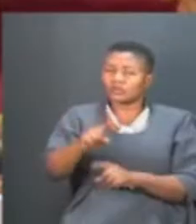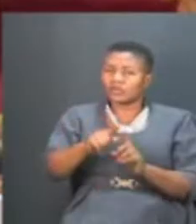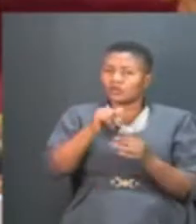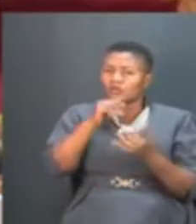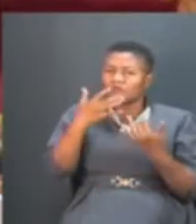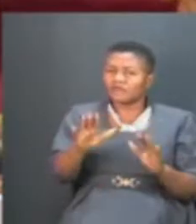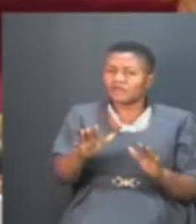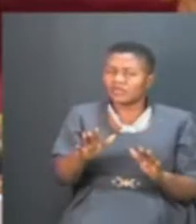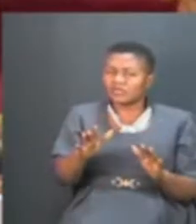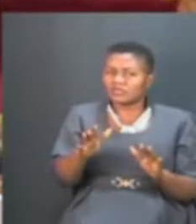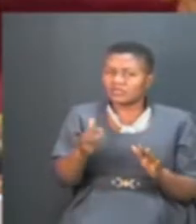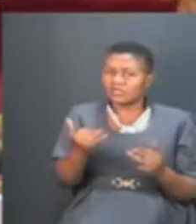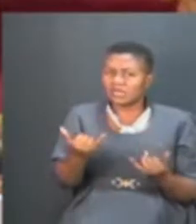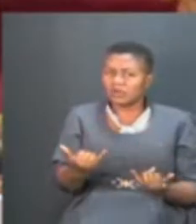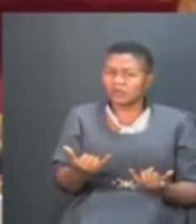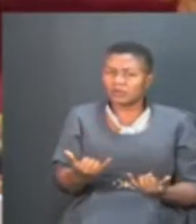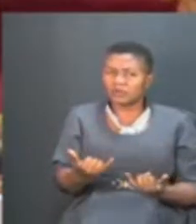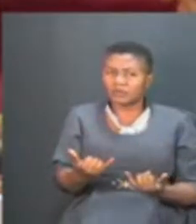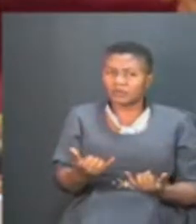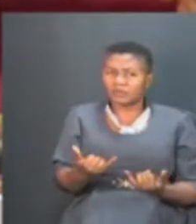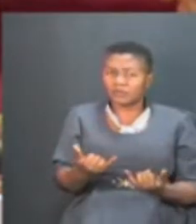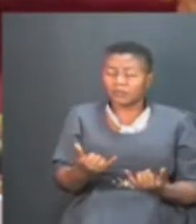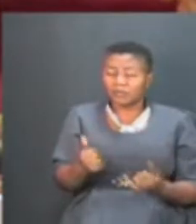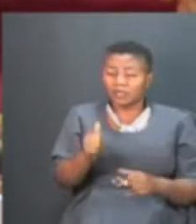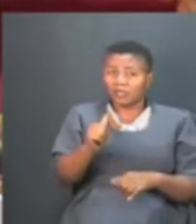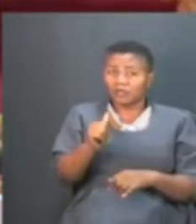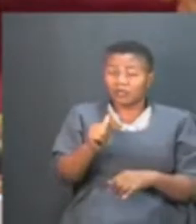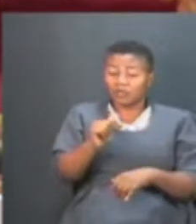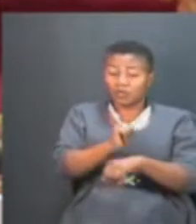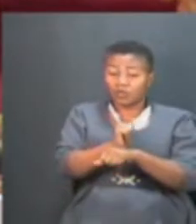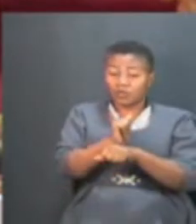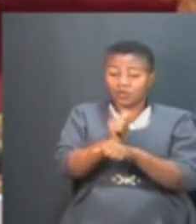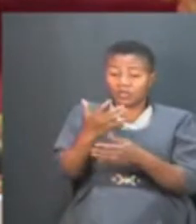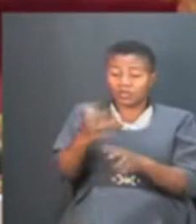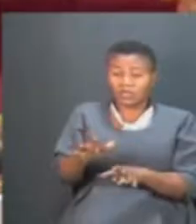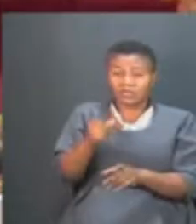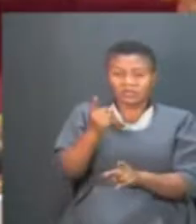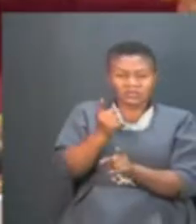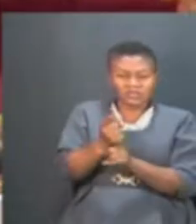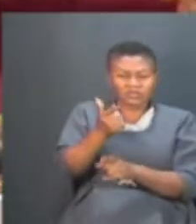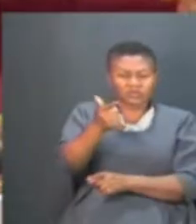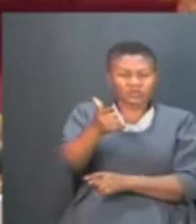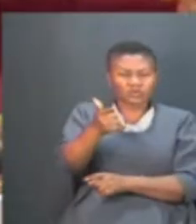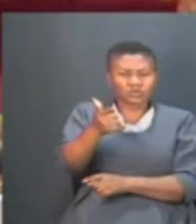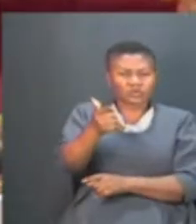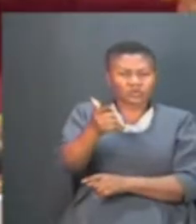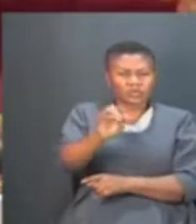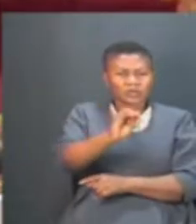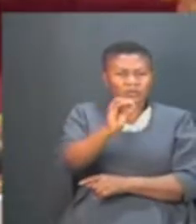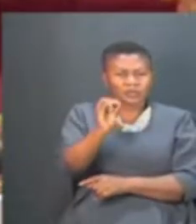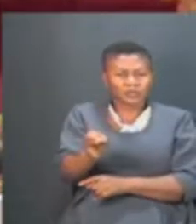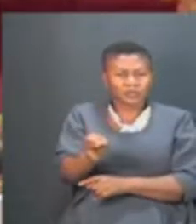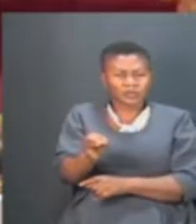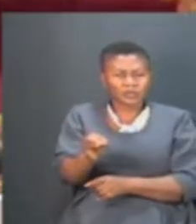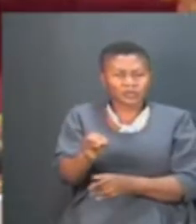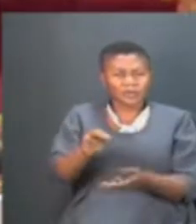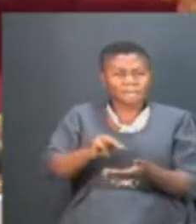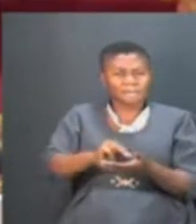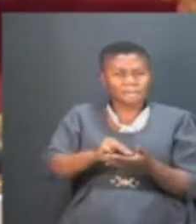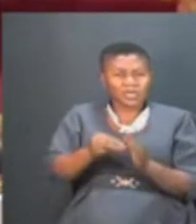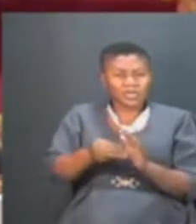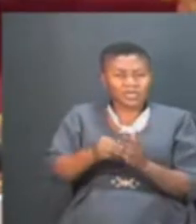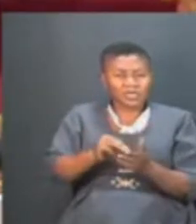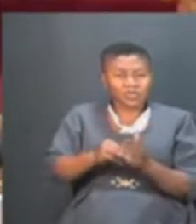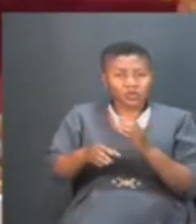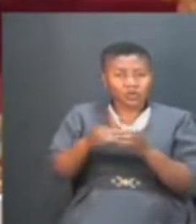the work's done is just 21%. As far as I'm concerned, it means the contractor is incapable of carrying out